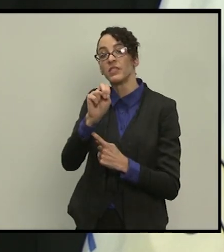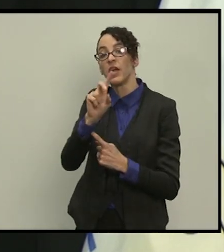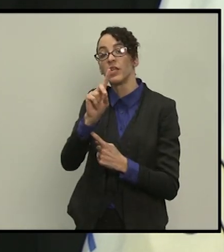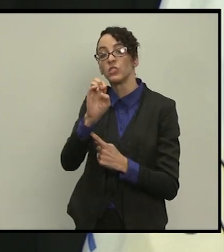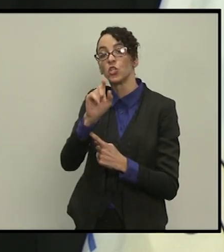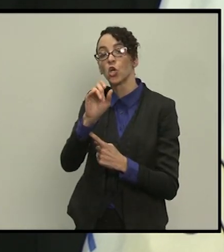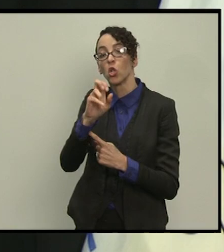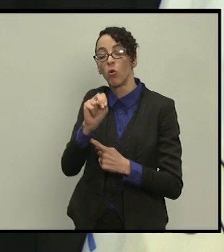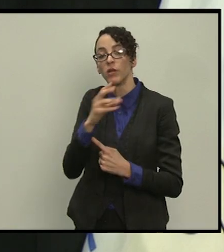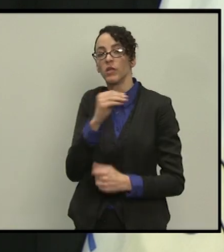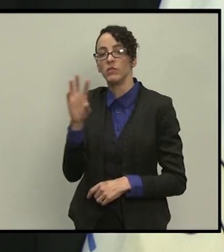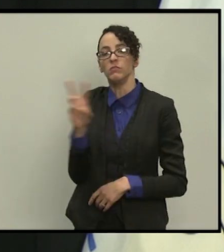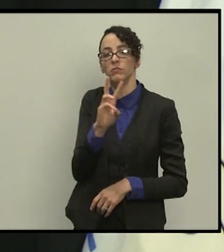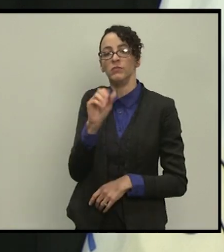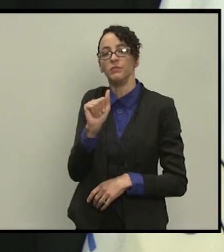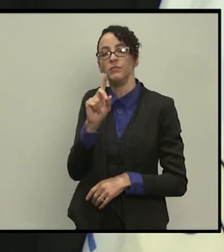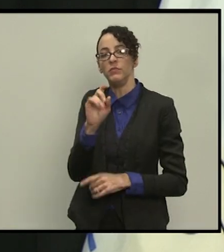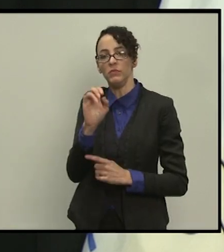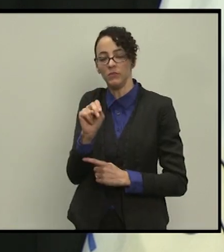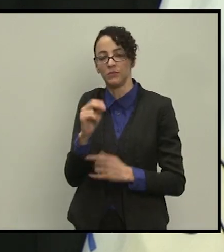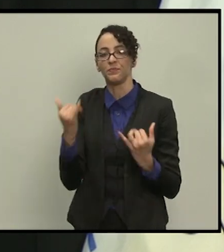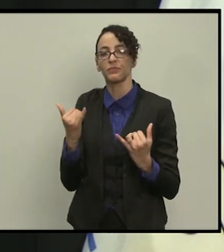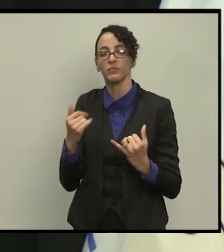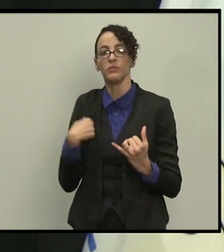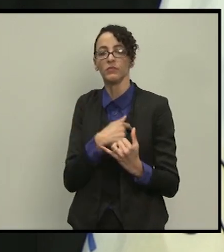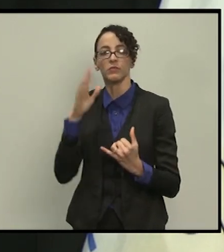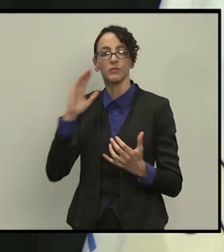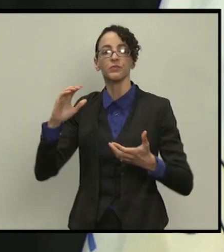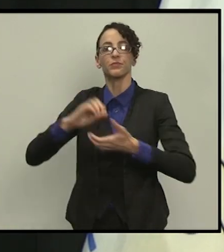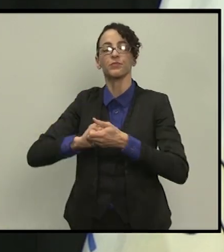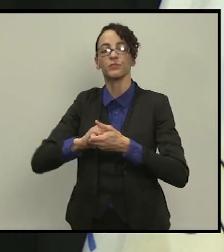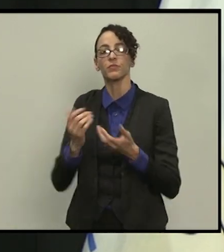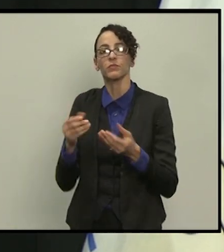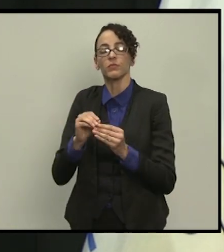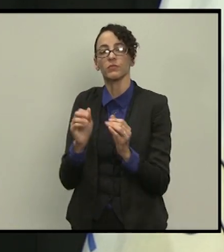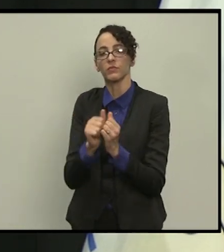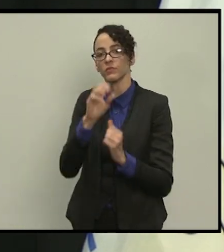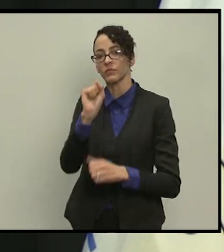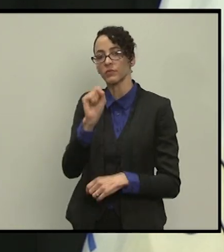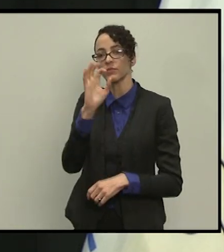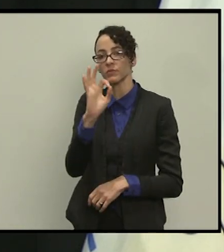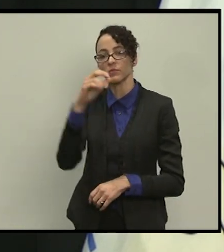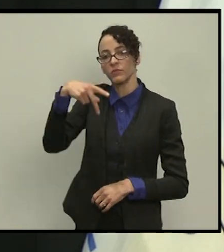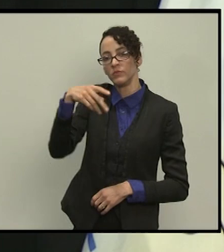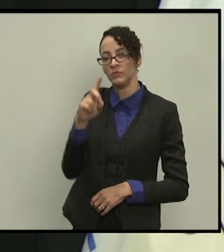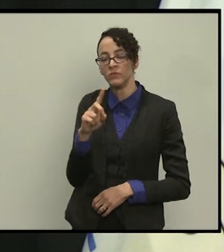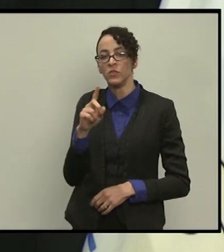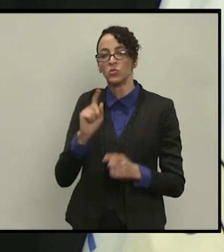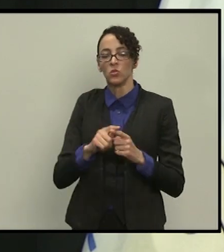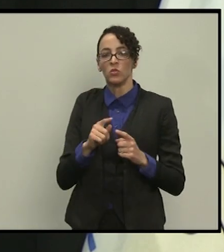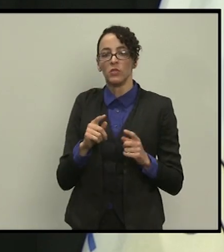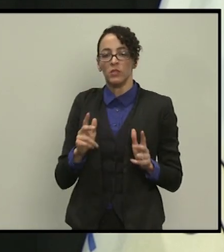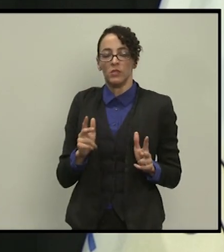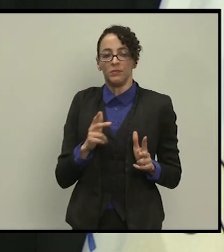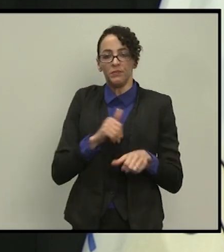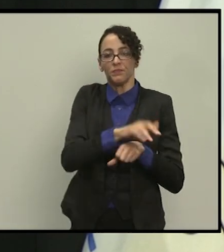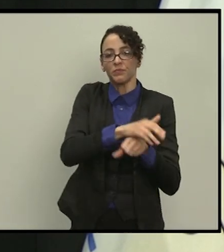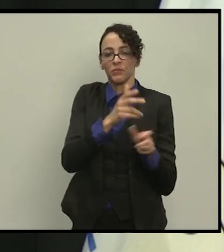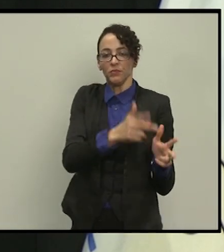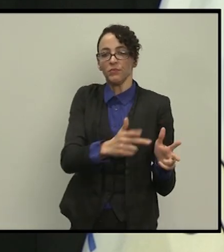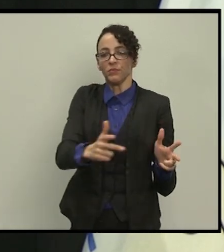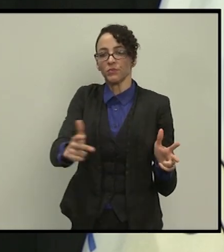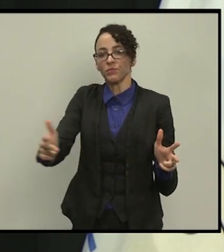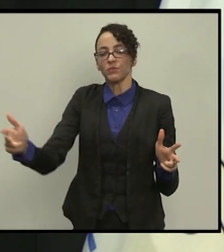work in partnership with SFPD to do some caravans throughout the Fillmore, Tenderloin, the Mission, the Western